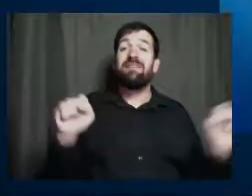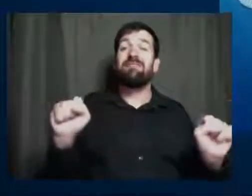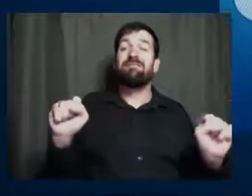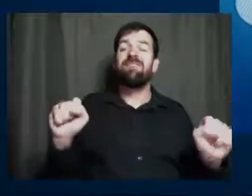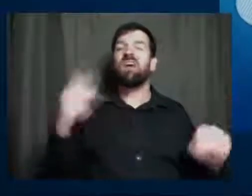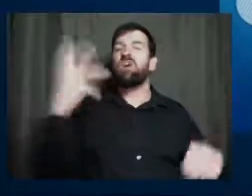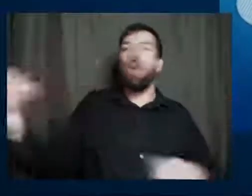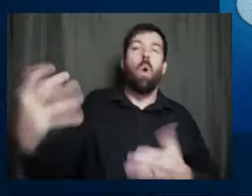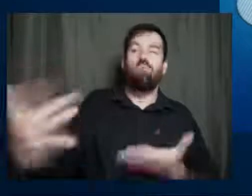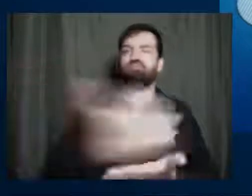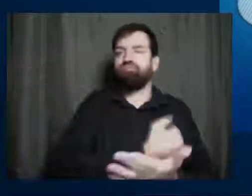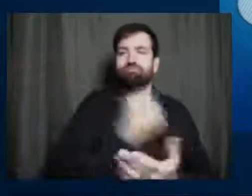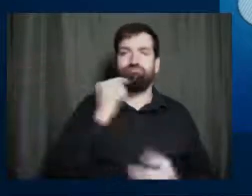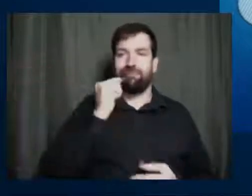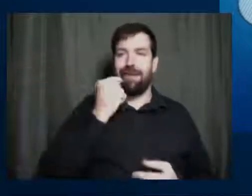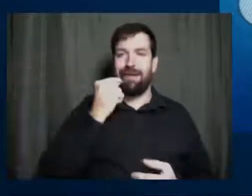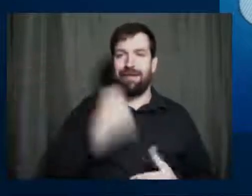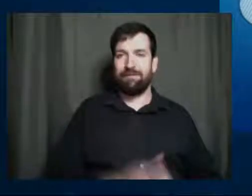candy.